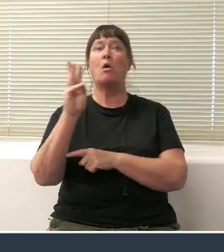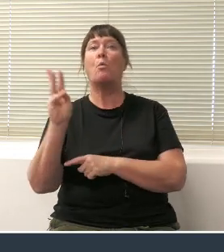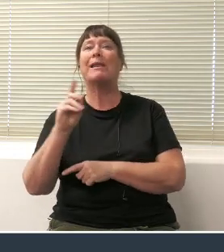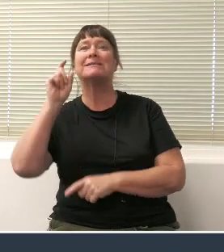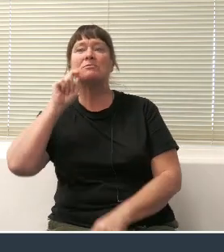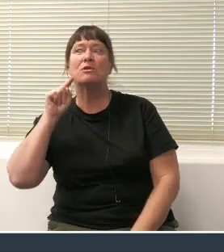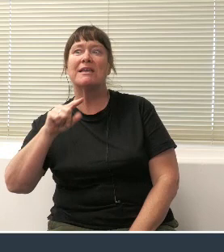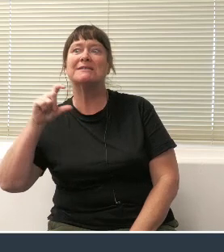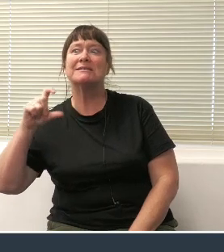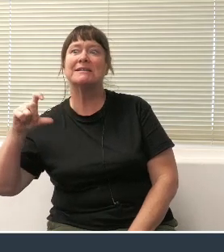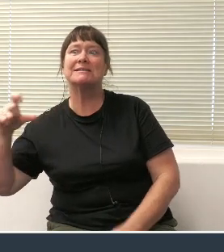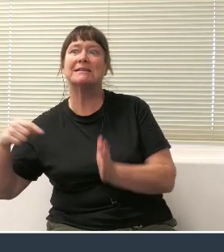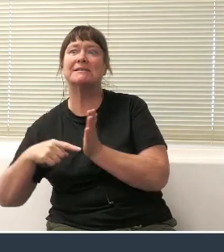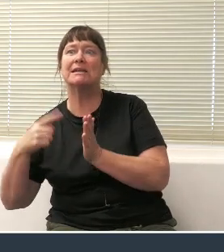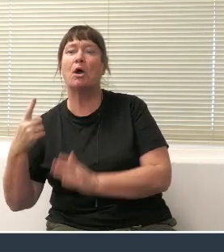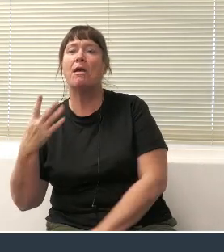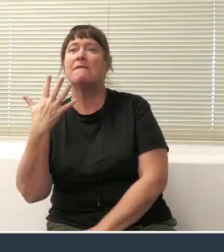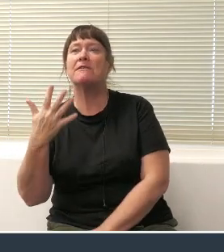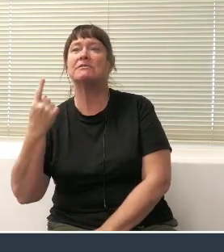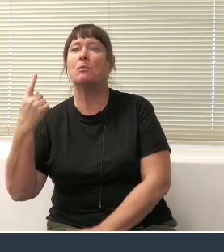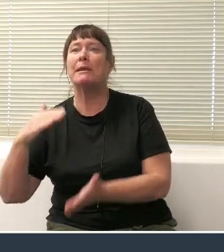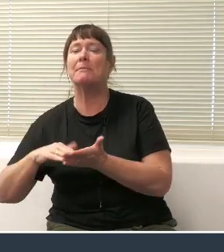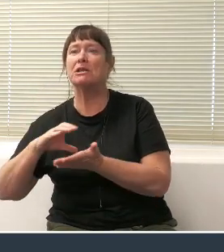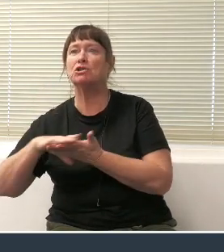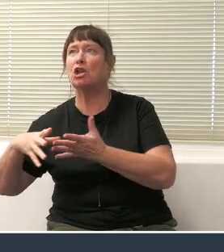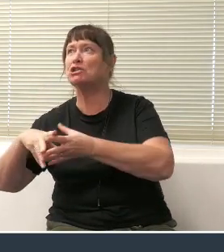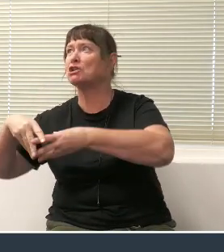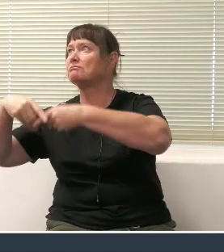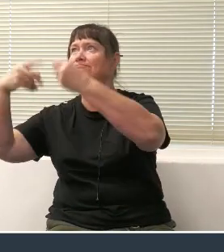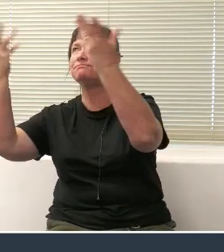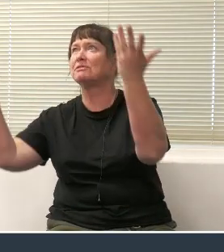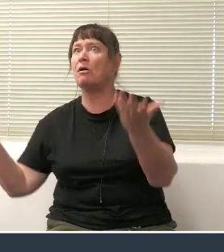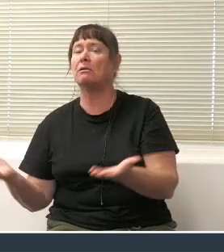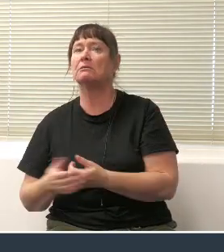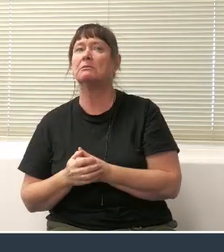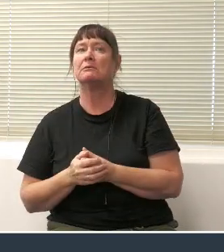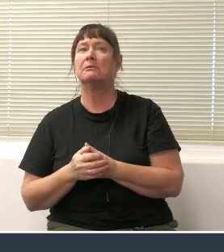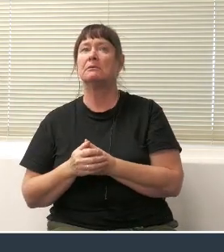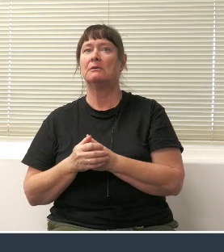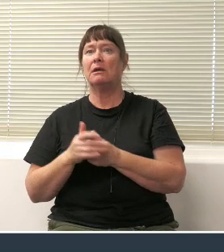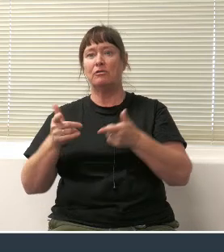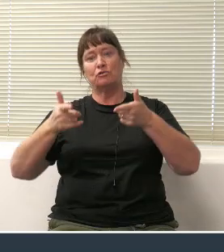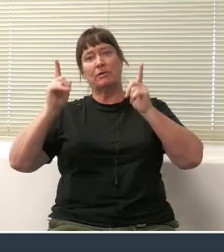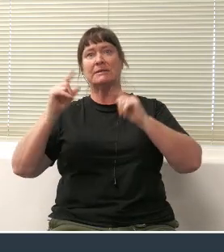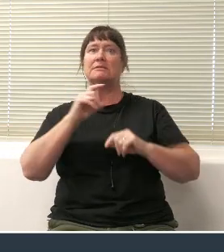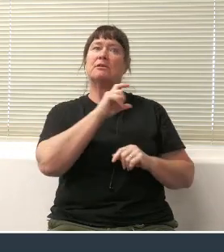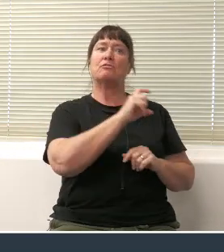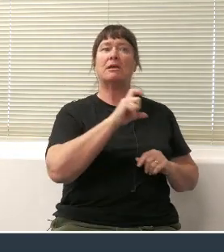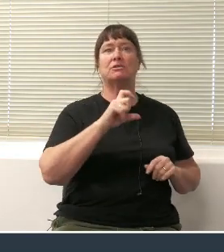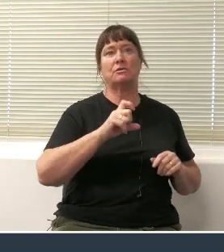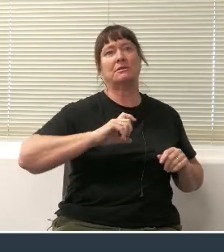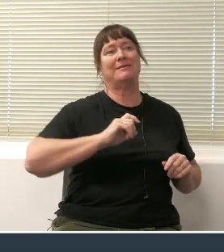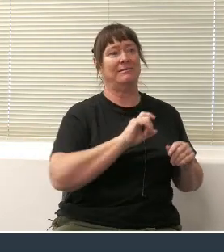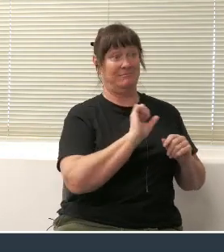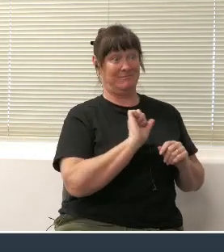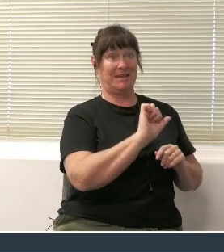CCTO, $51 million unaccounted somewhere in there. Half the directors of the Christchurch